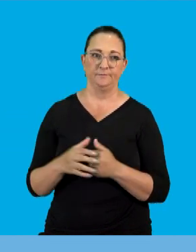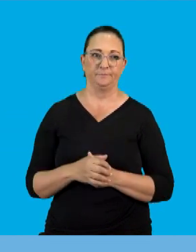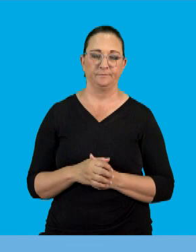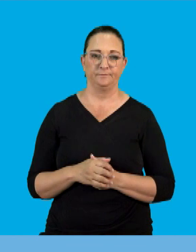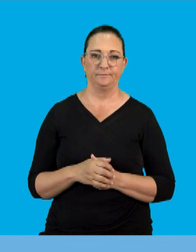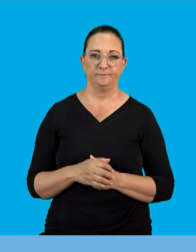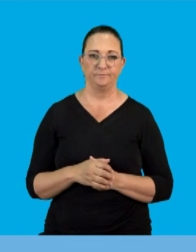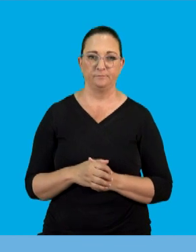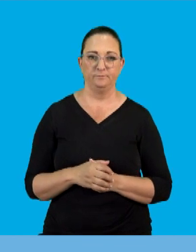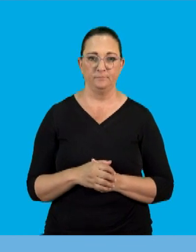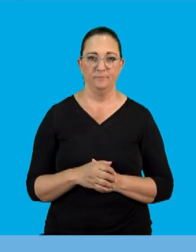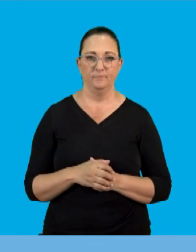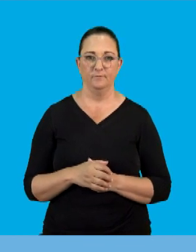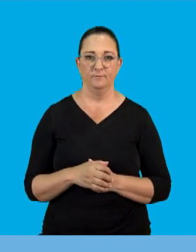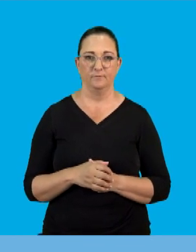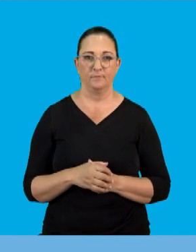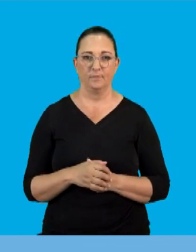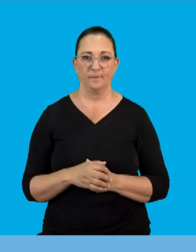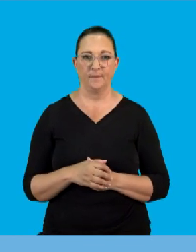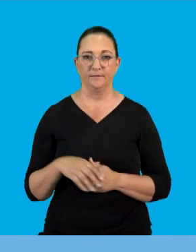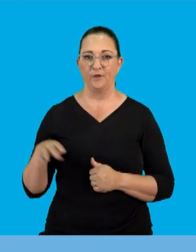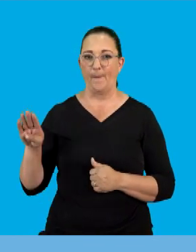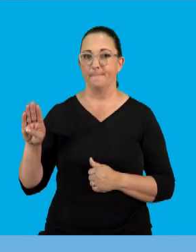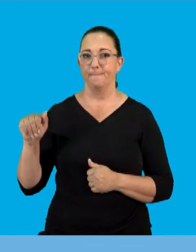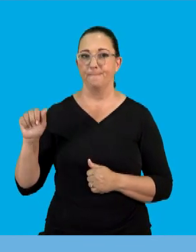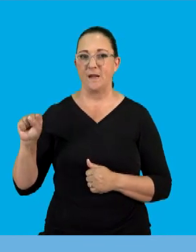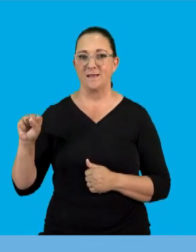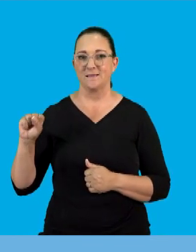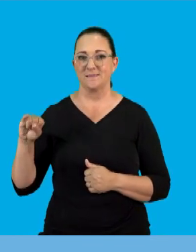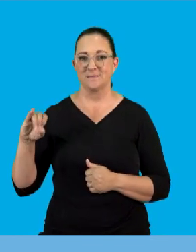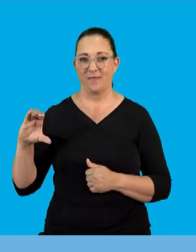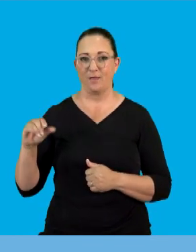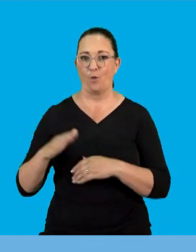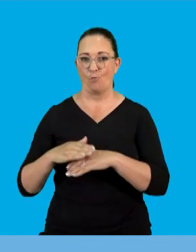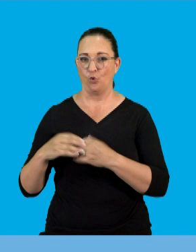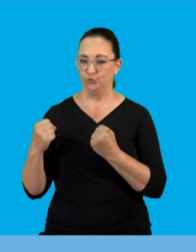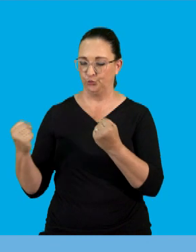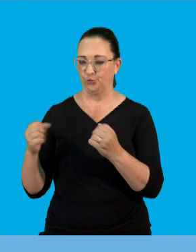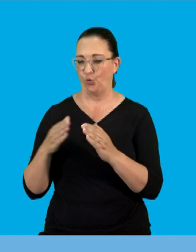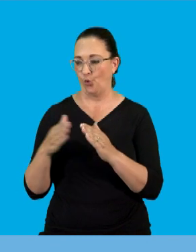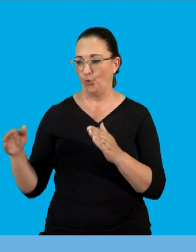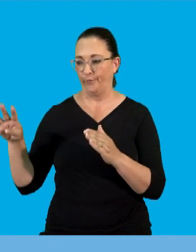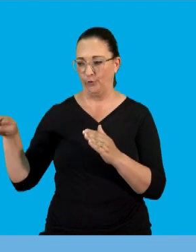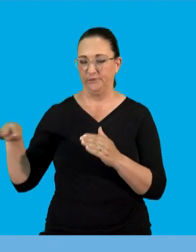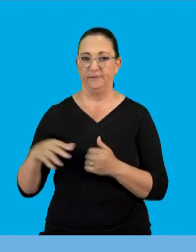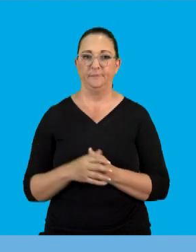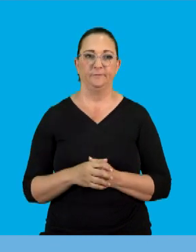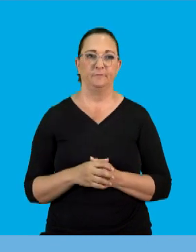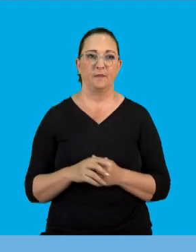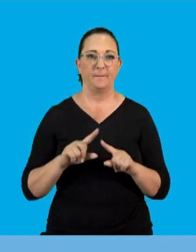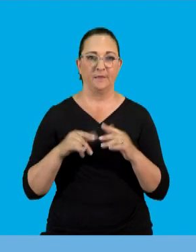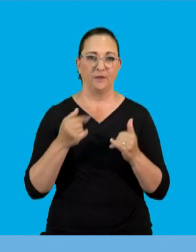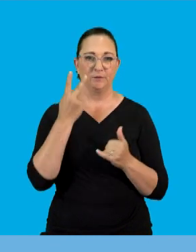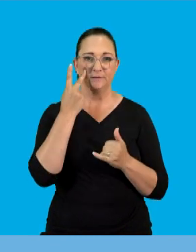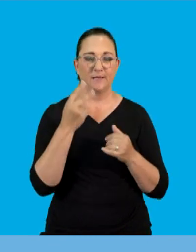becomes more acidic or more stronger. Going towards 14 on the right-hand side, it becomes more basic or more stronger of a base. Now, in